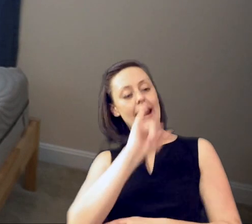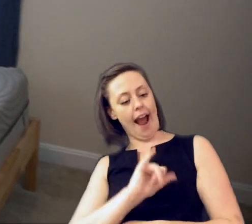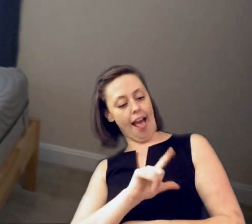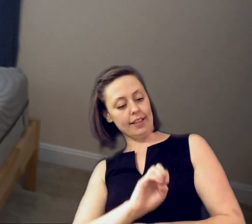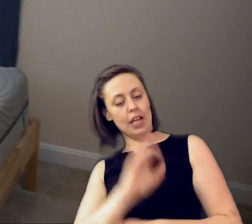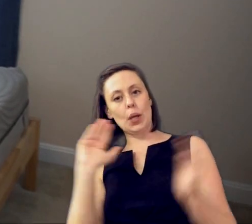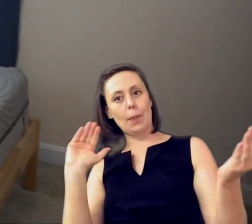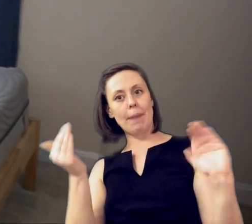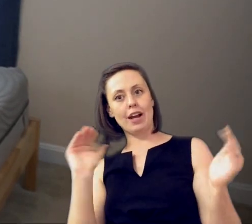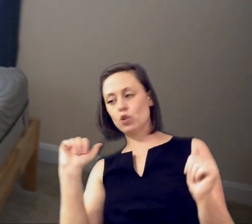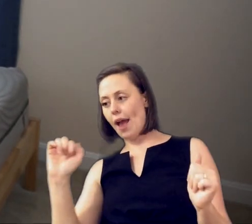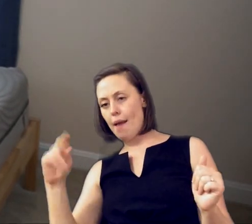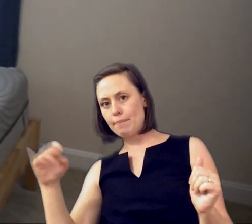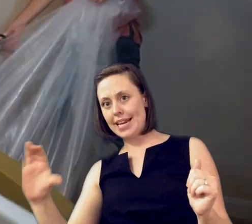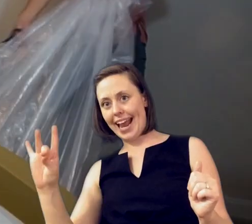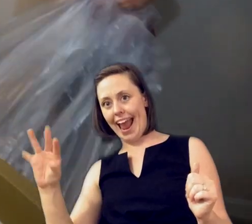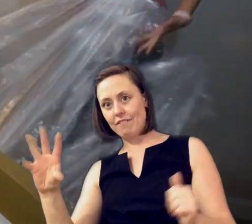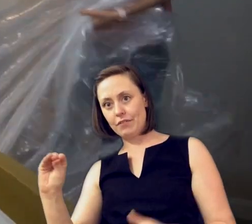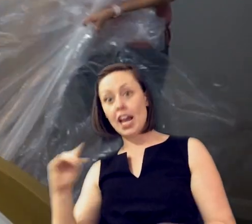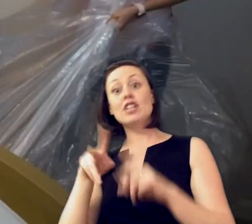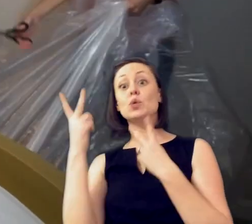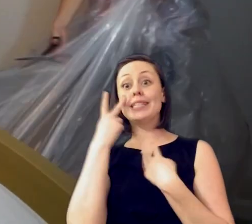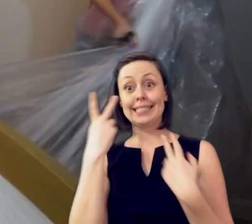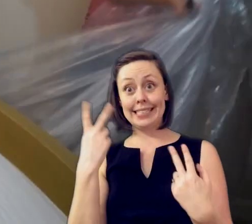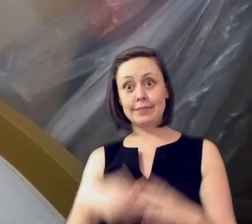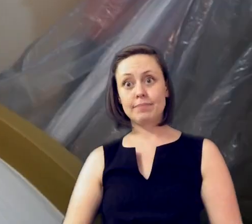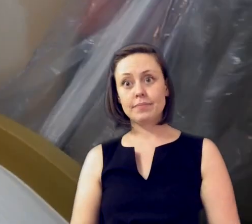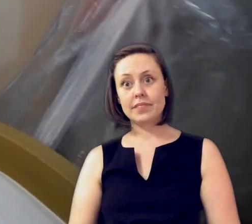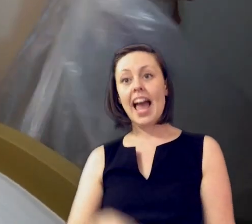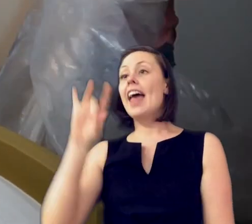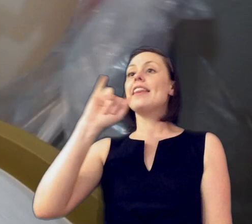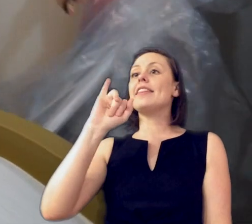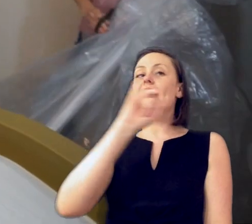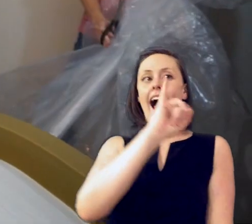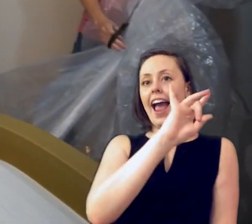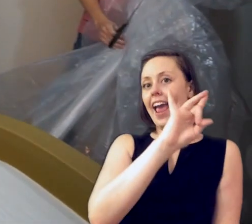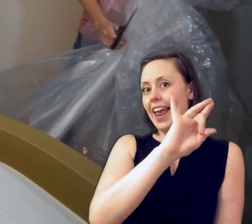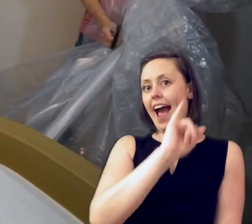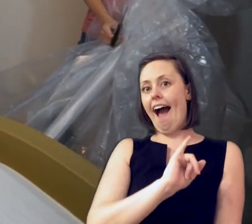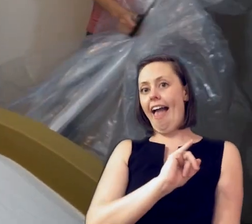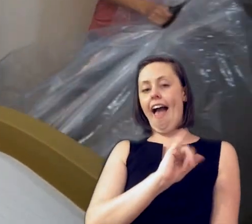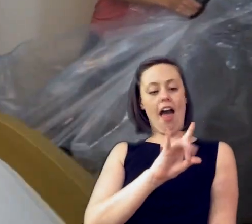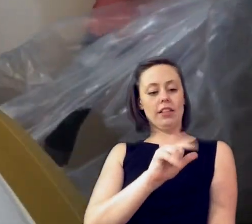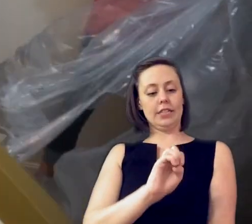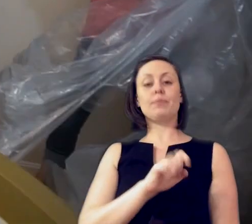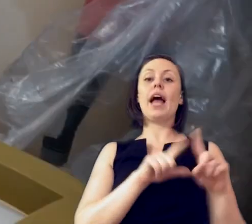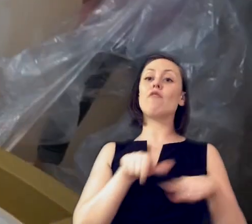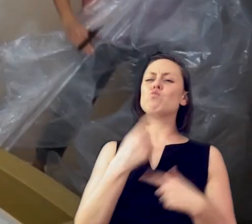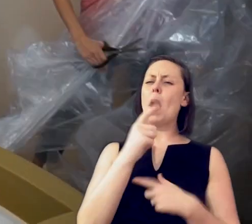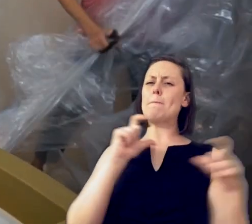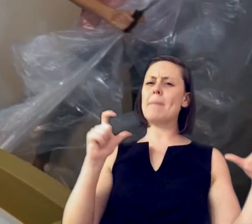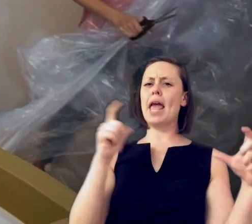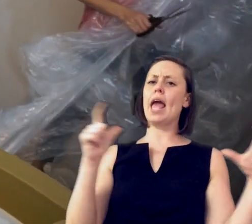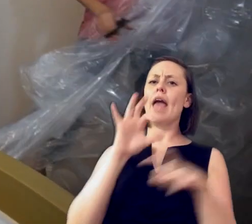comparison to AirPedic's 850. So as you can see, the I8 and ILE have one large piece